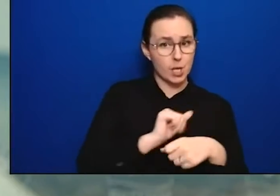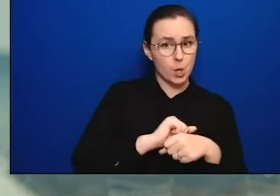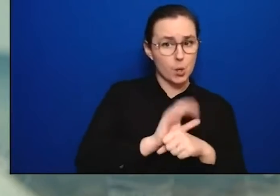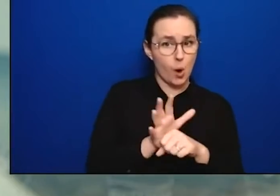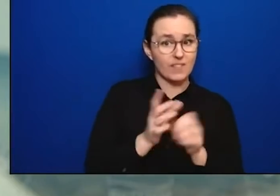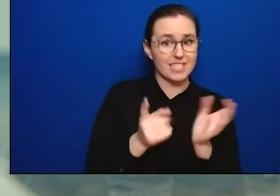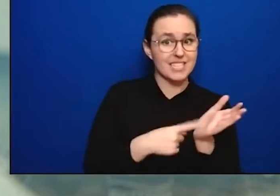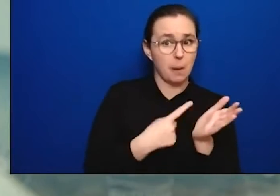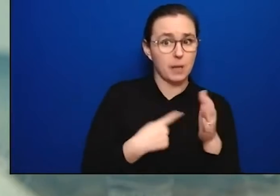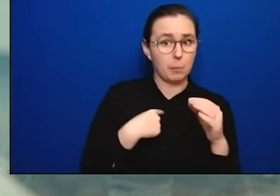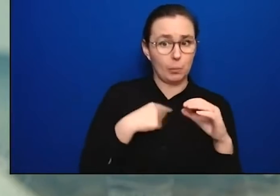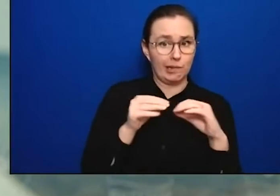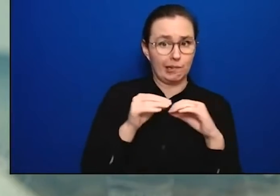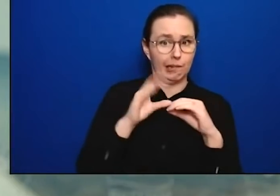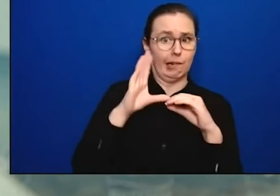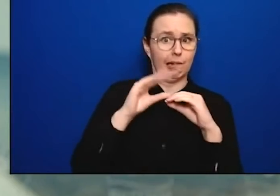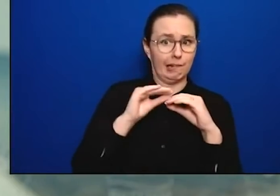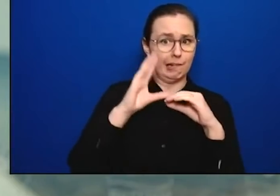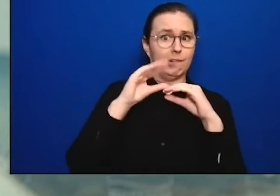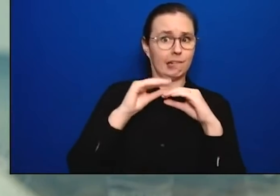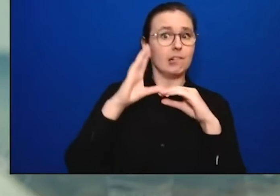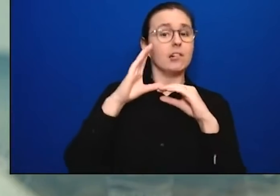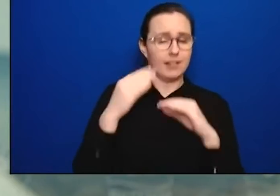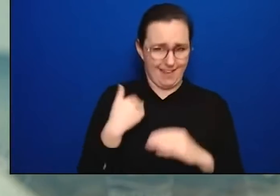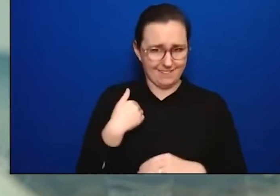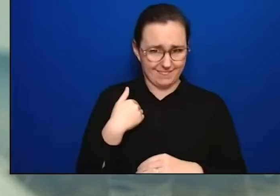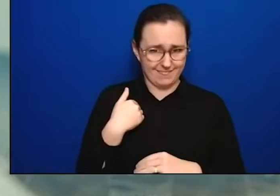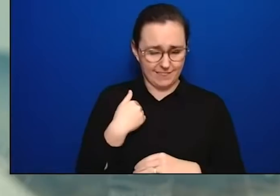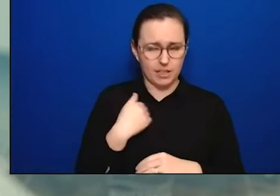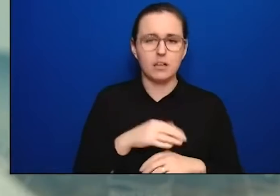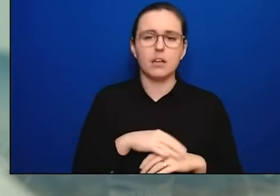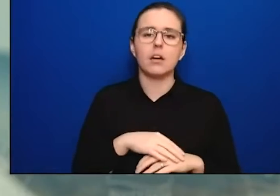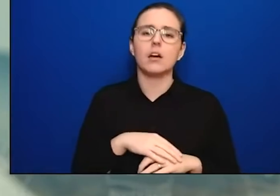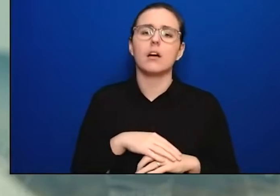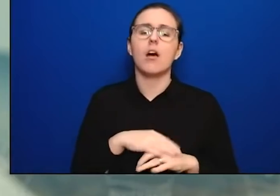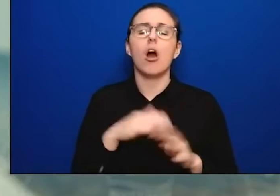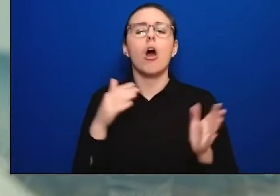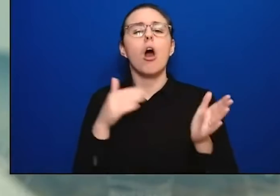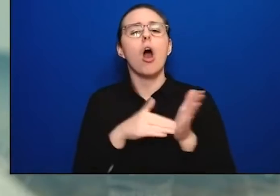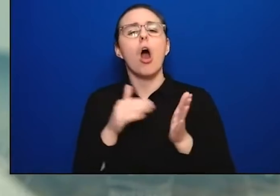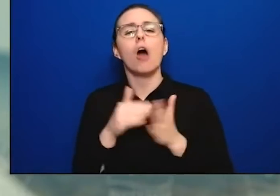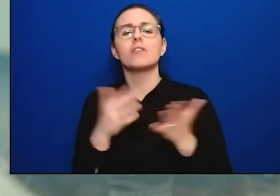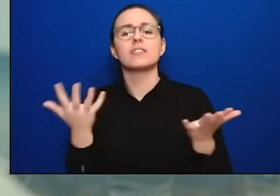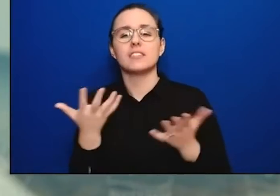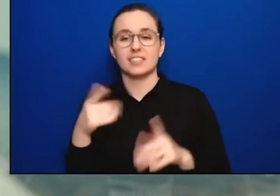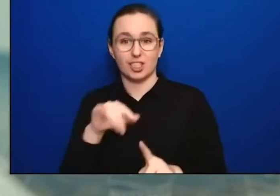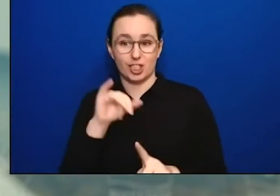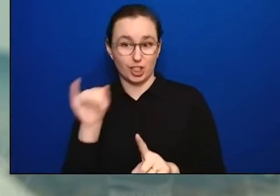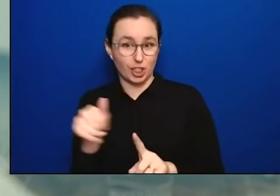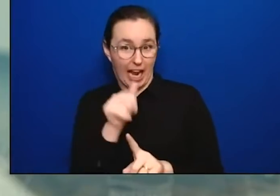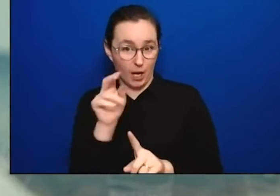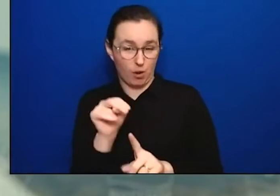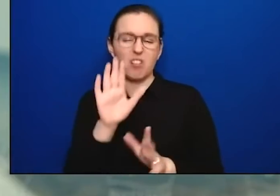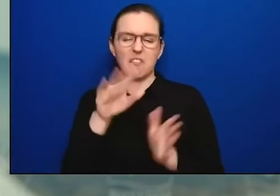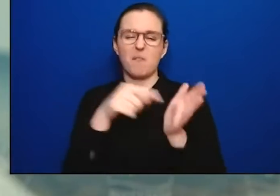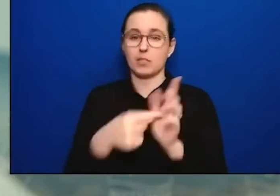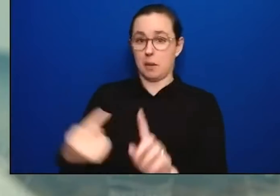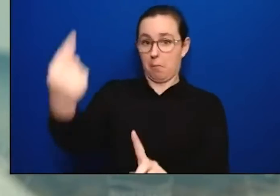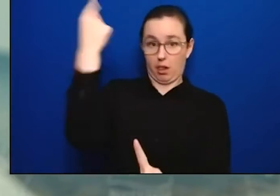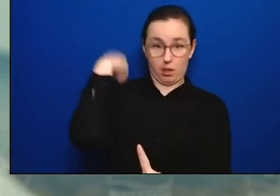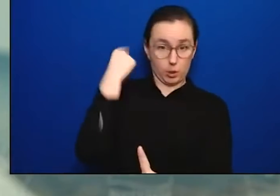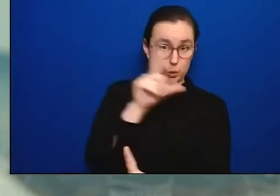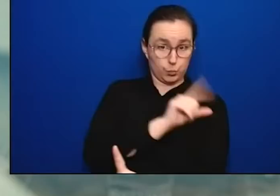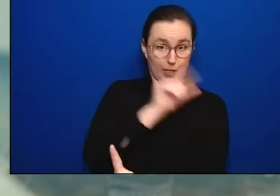fact, we frequently in pre-COVID times would run well above that number. In the number we often talk about in